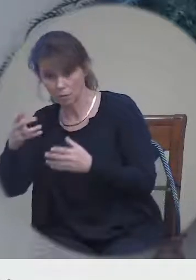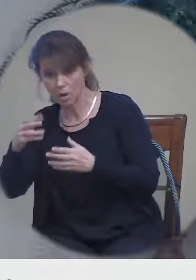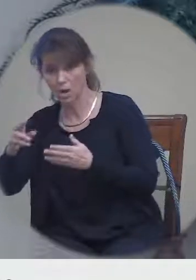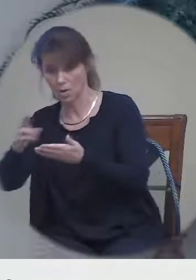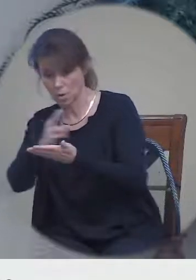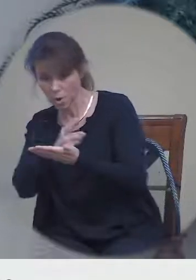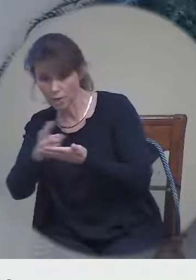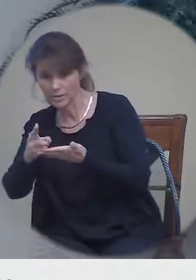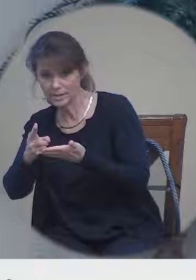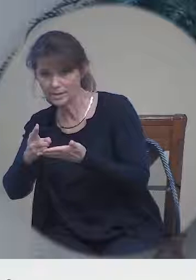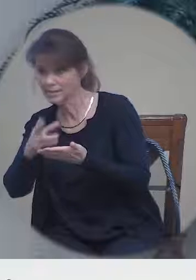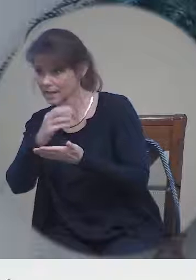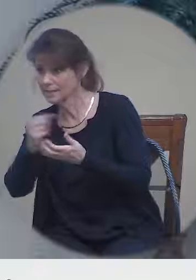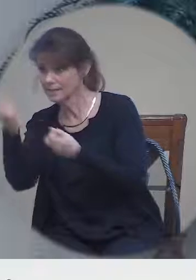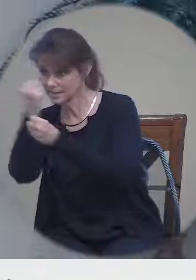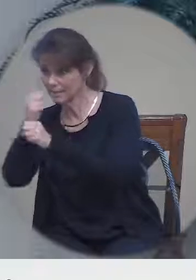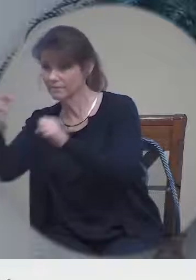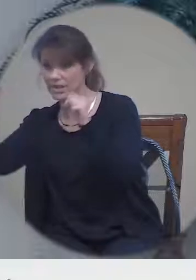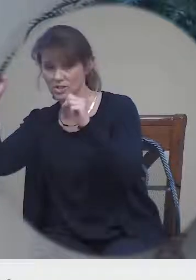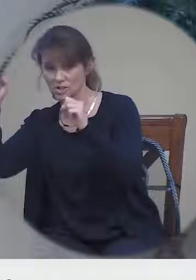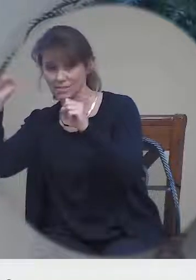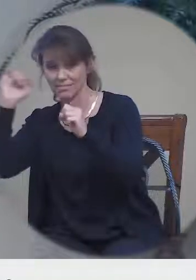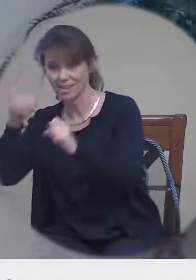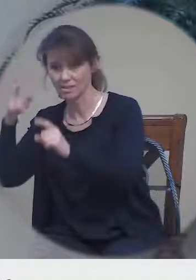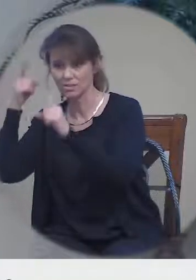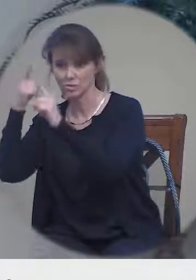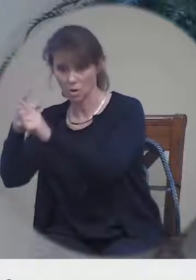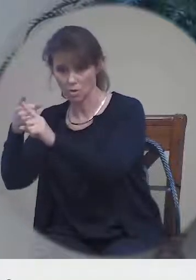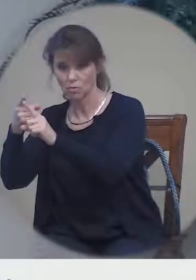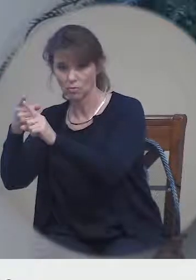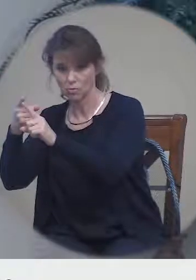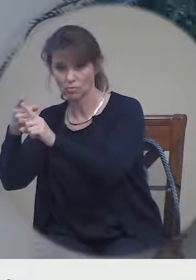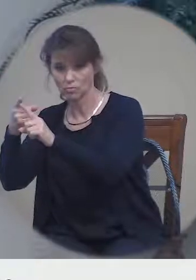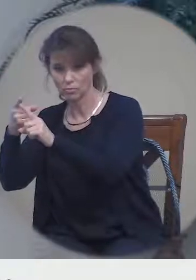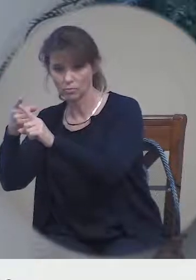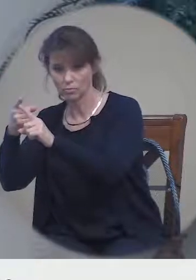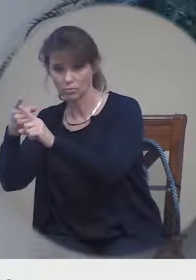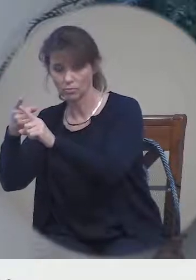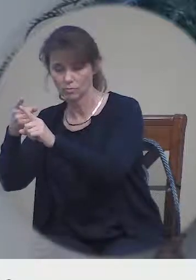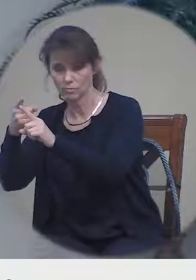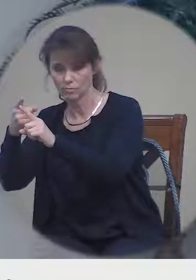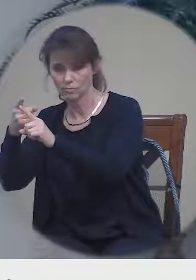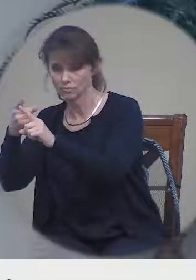is salvation. Without such, none of us